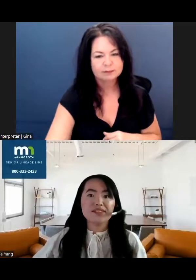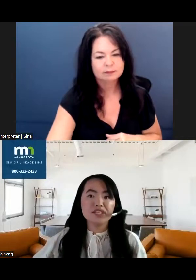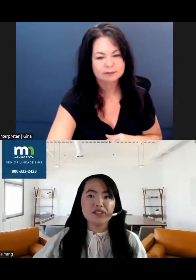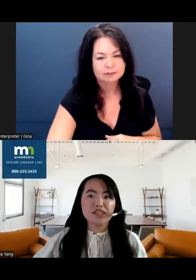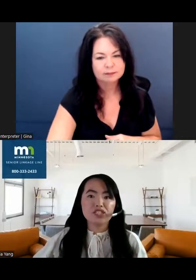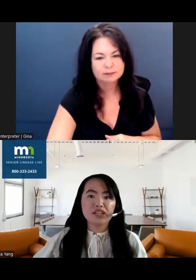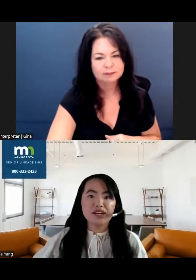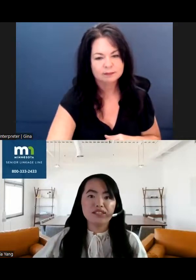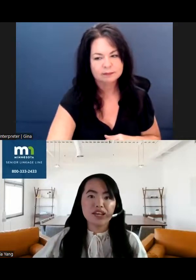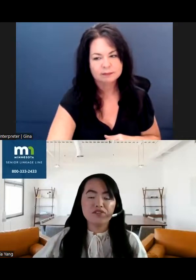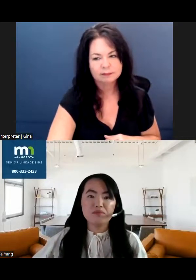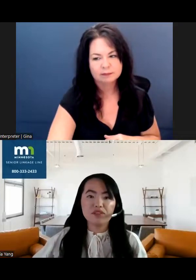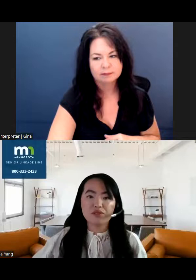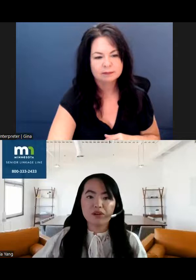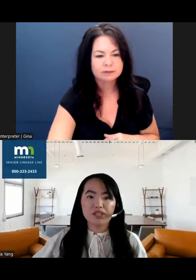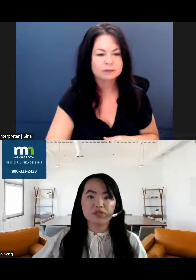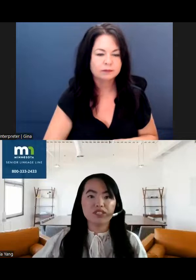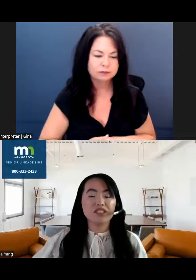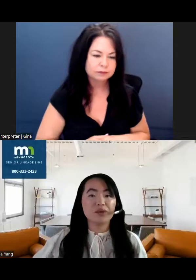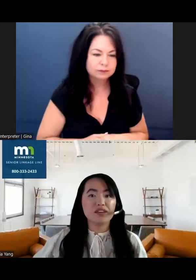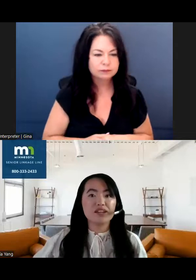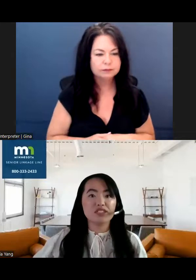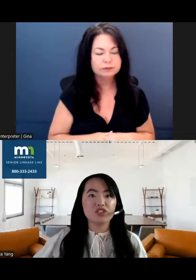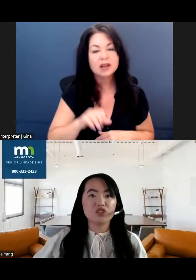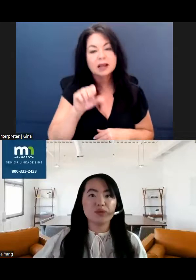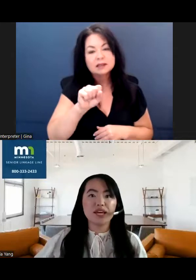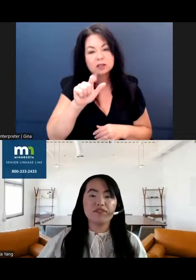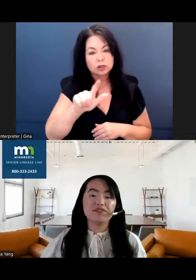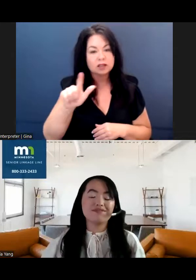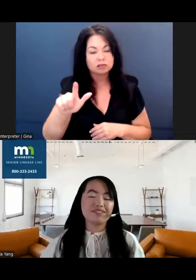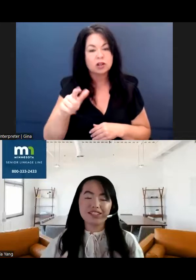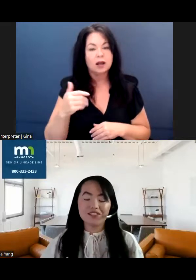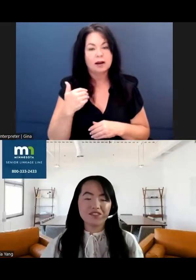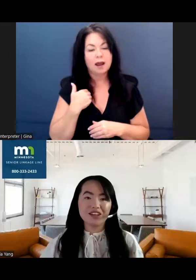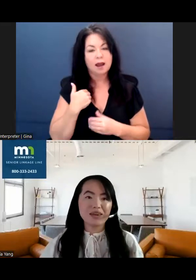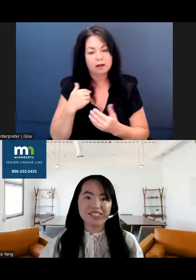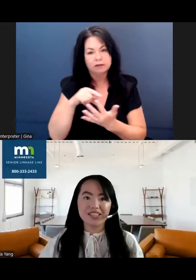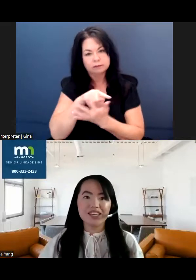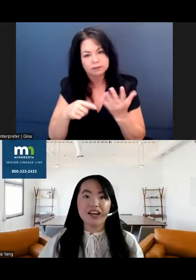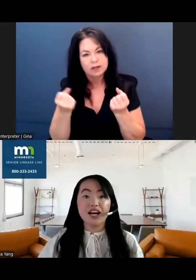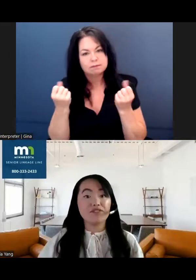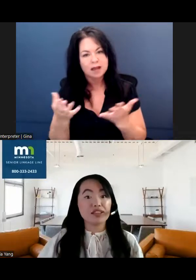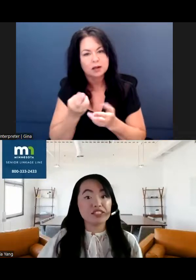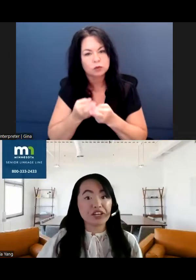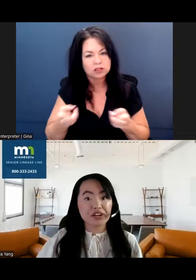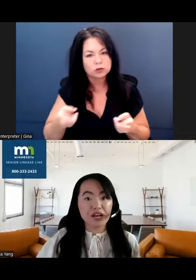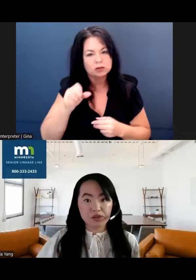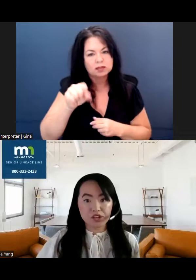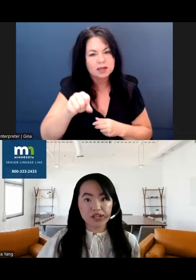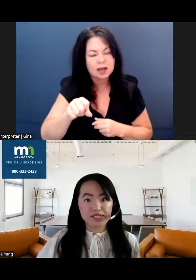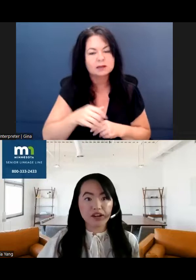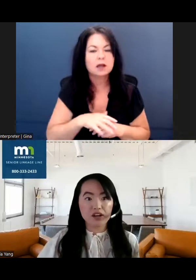So at the Senior LinkAge LineAge, aside from the great resources that we can connect you to, we have lots of amazing